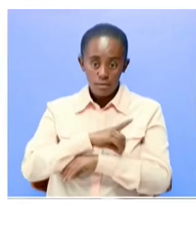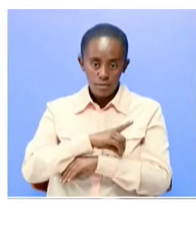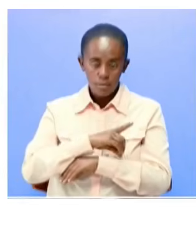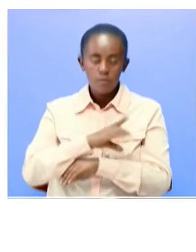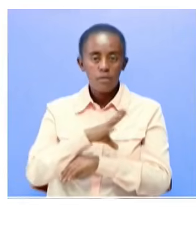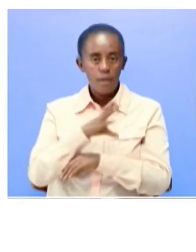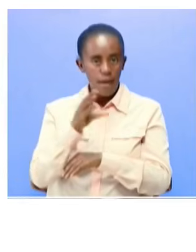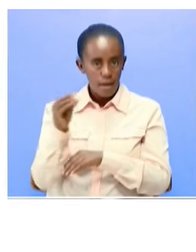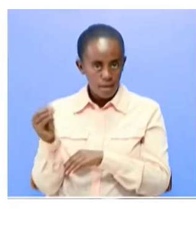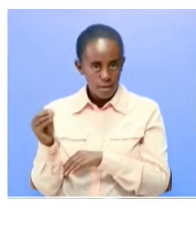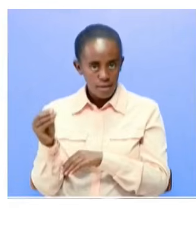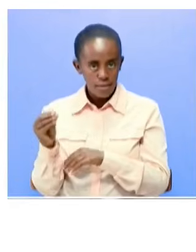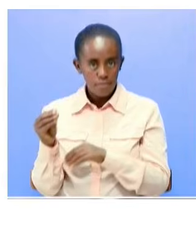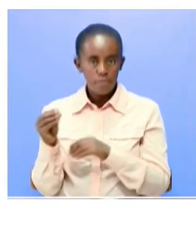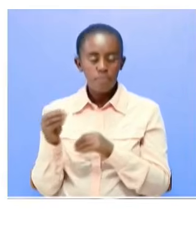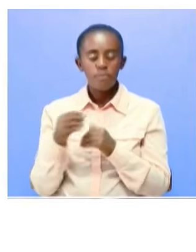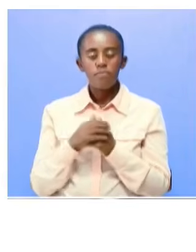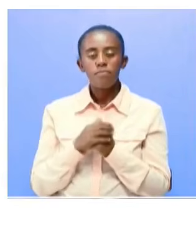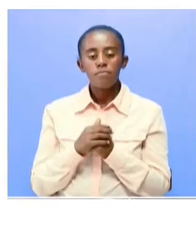And,